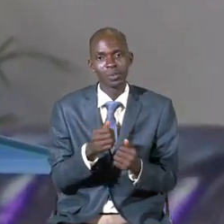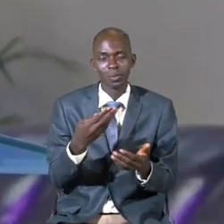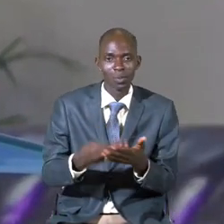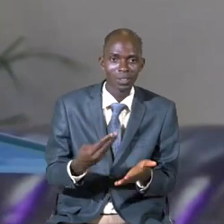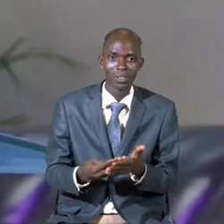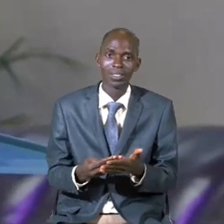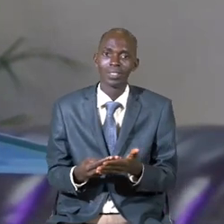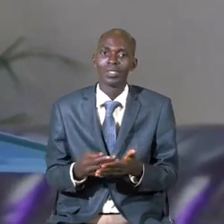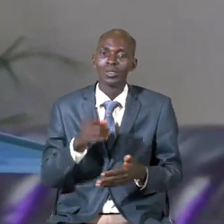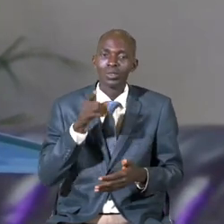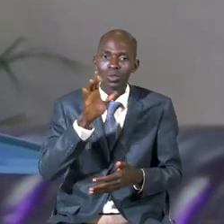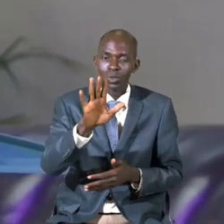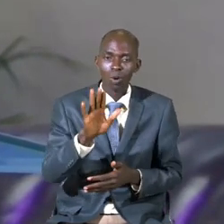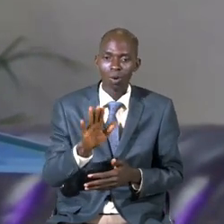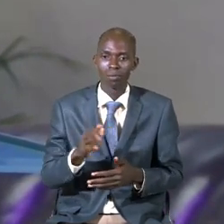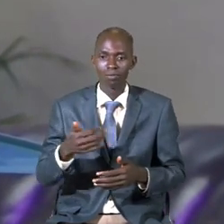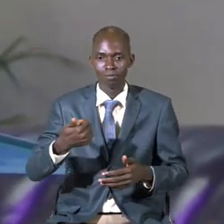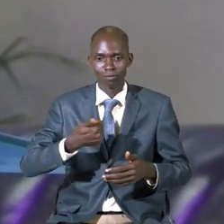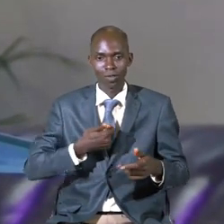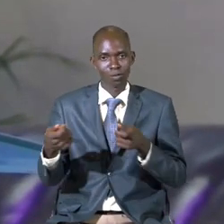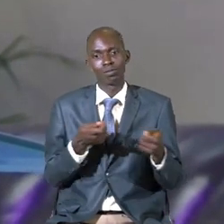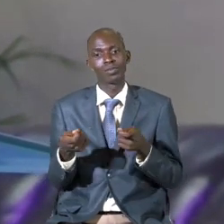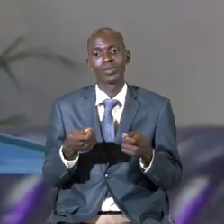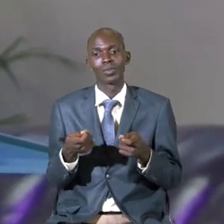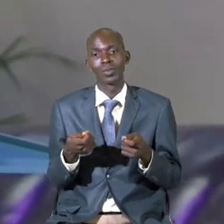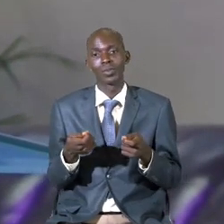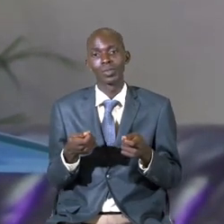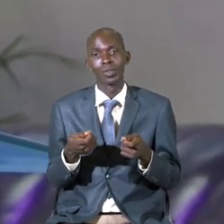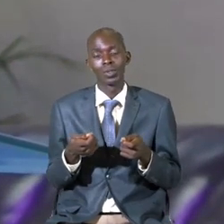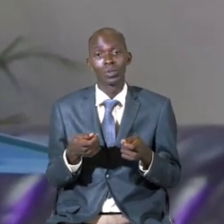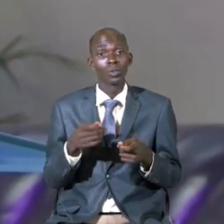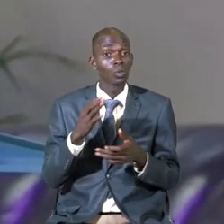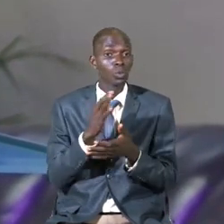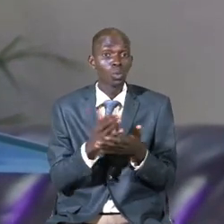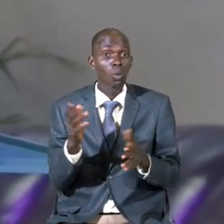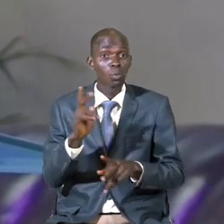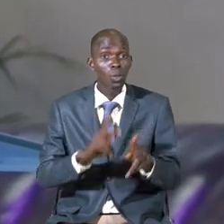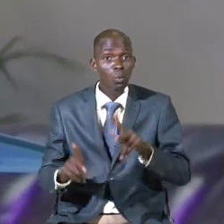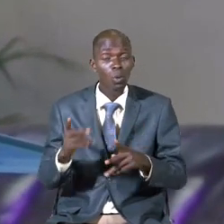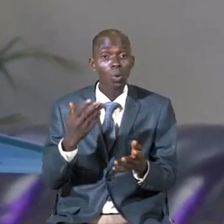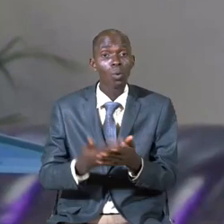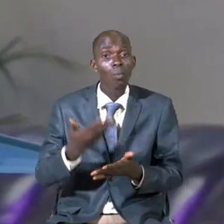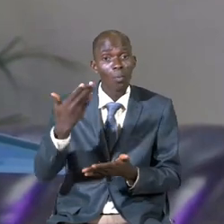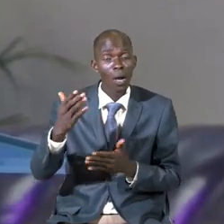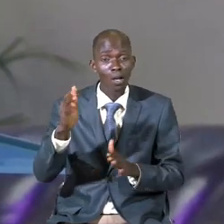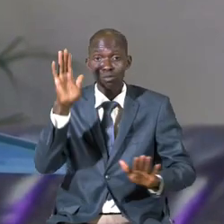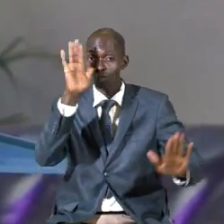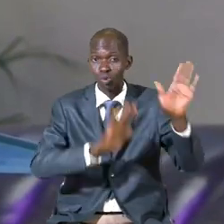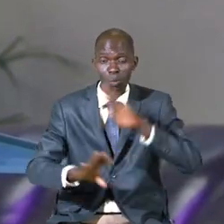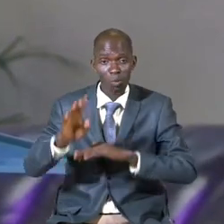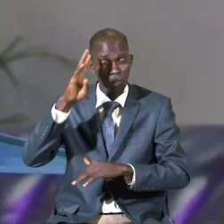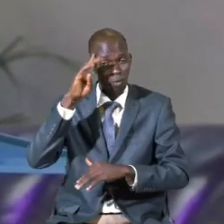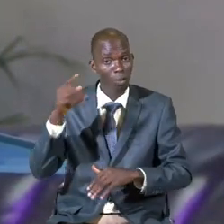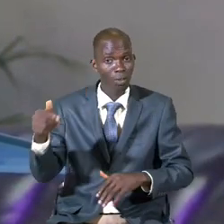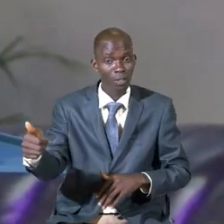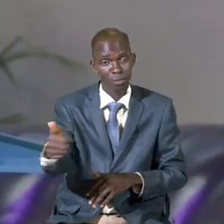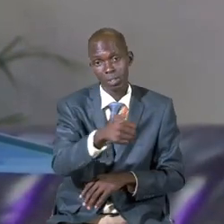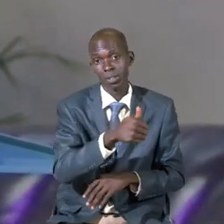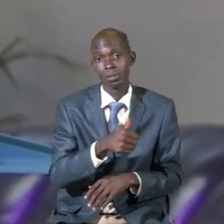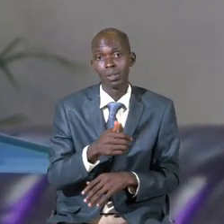temper tempestuous temper some people they buy trouble for themselves by that